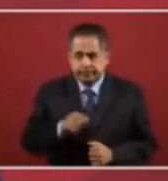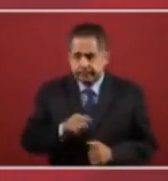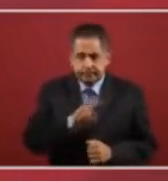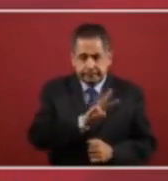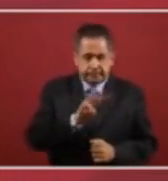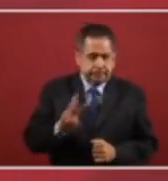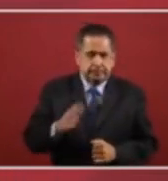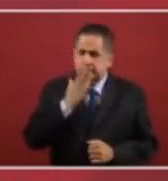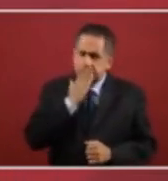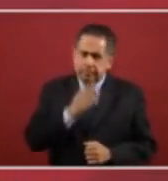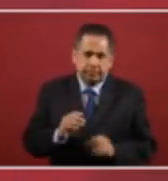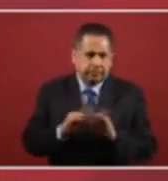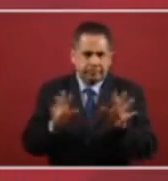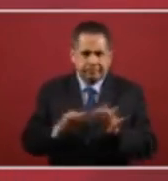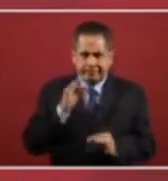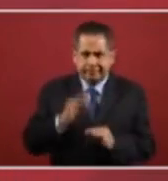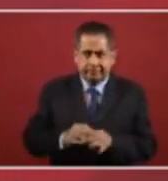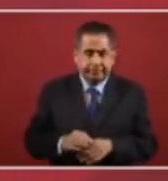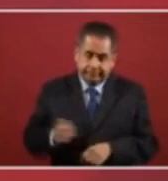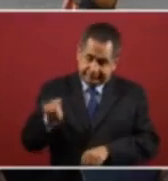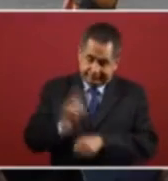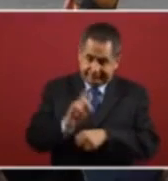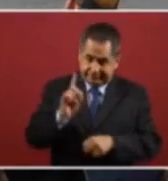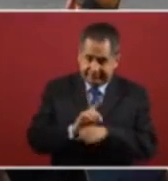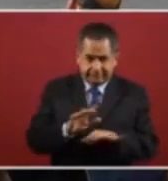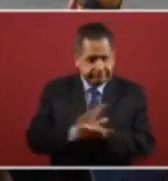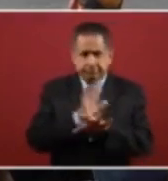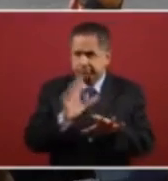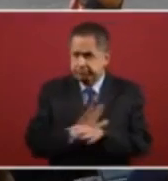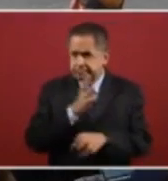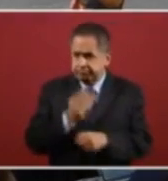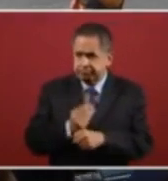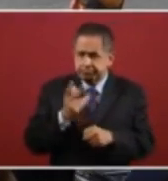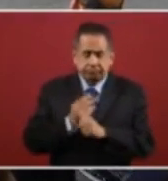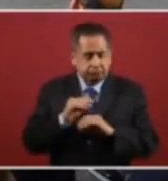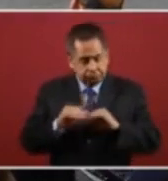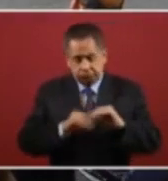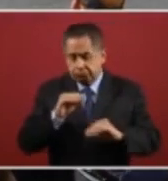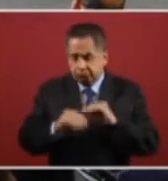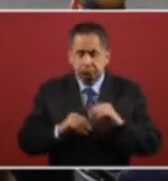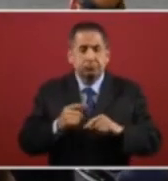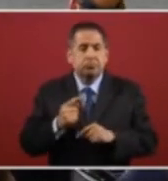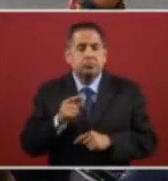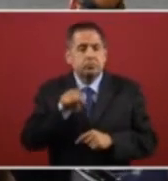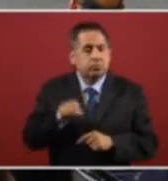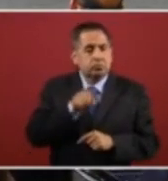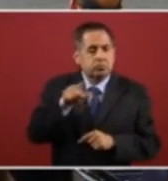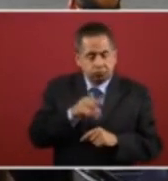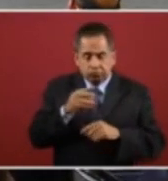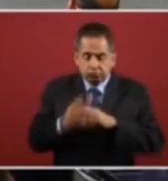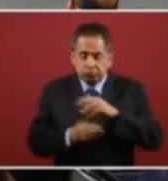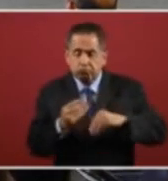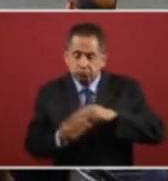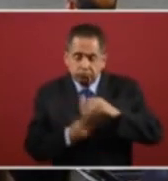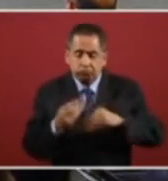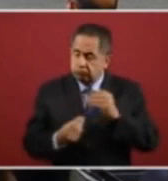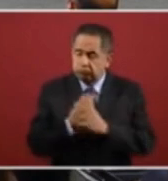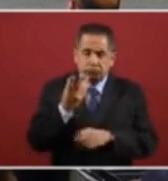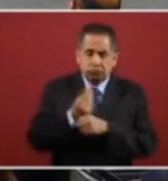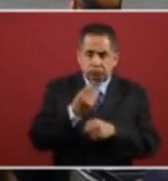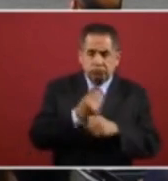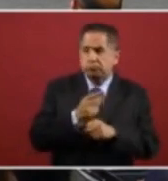functionary. It's a great tool so that every day is being used. Every day they're receiving